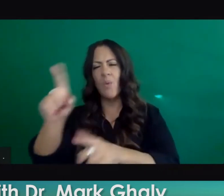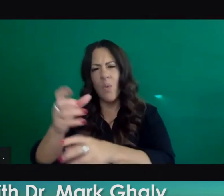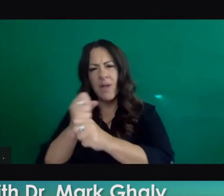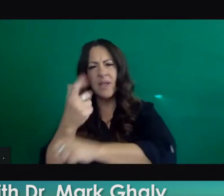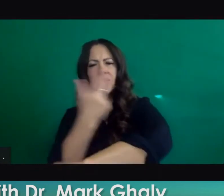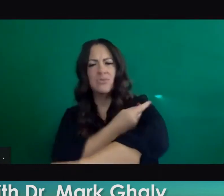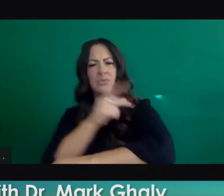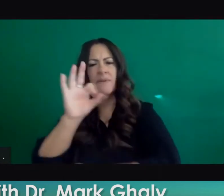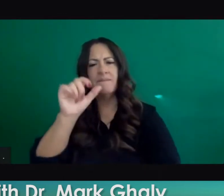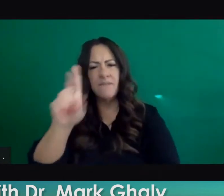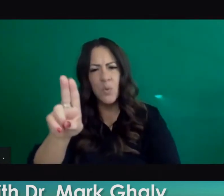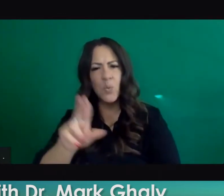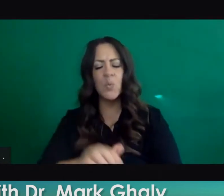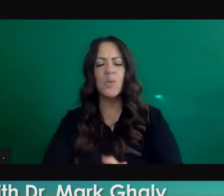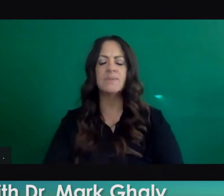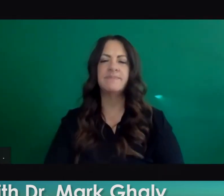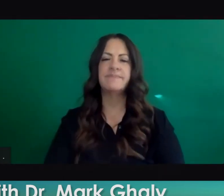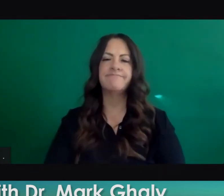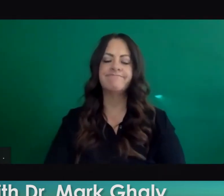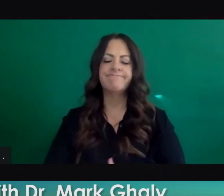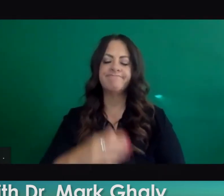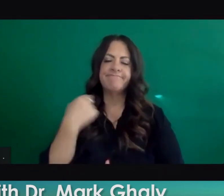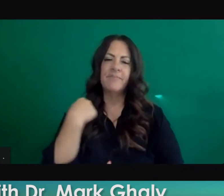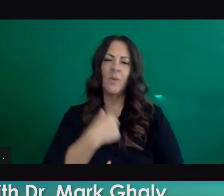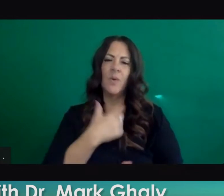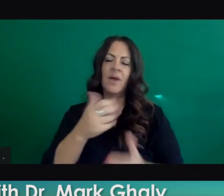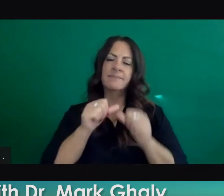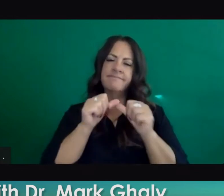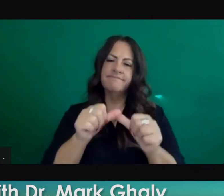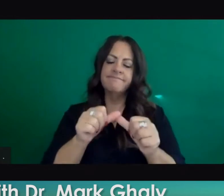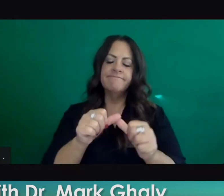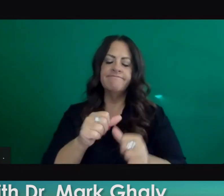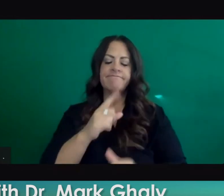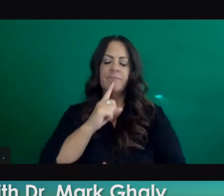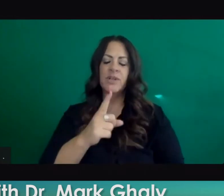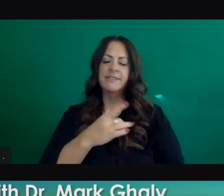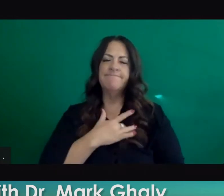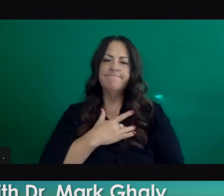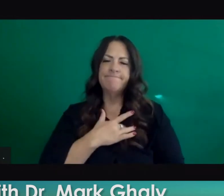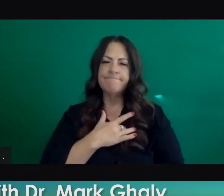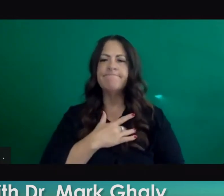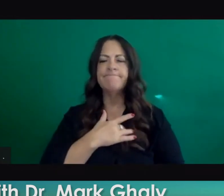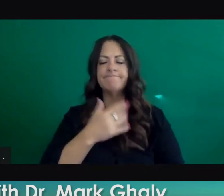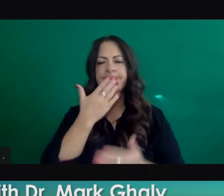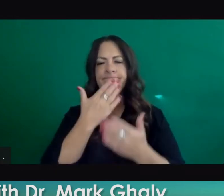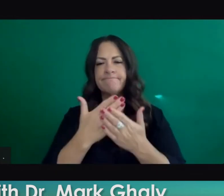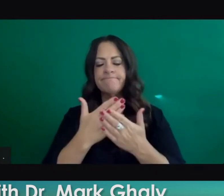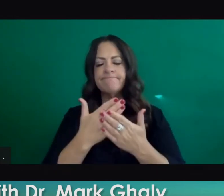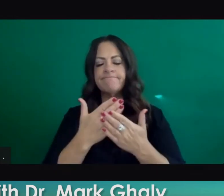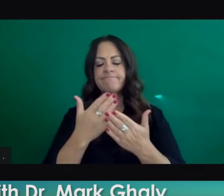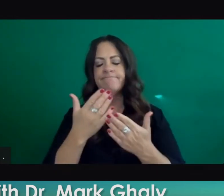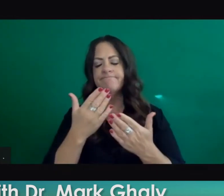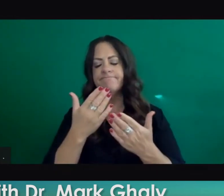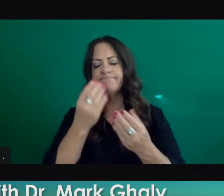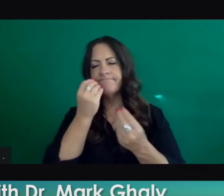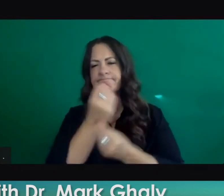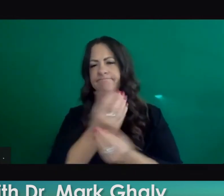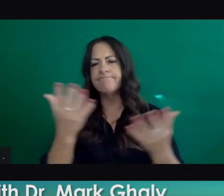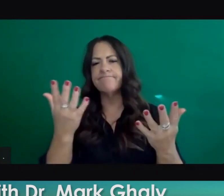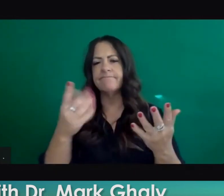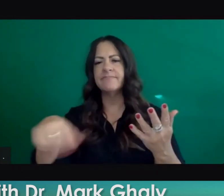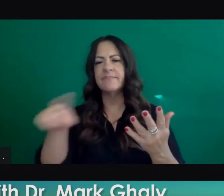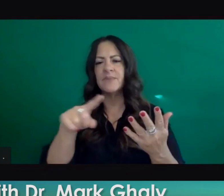say and end by a continued heartfelt well wishes to those who are